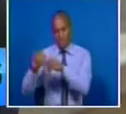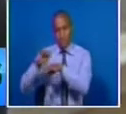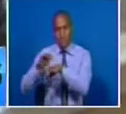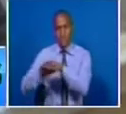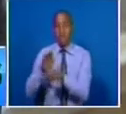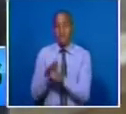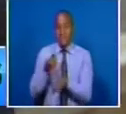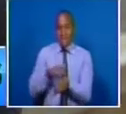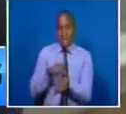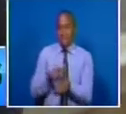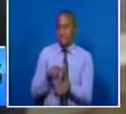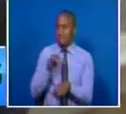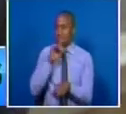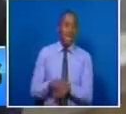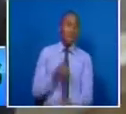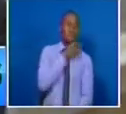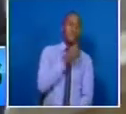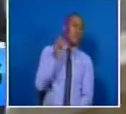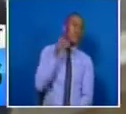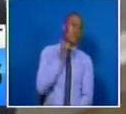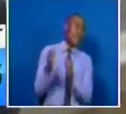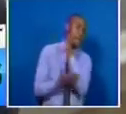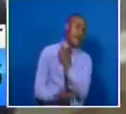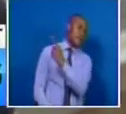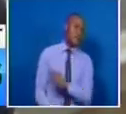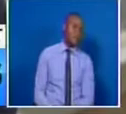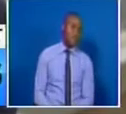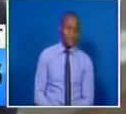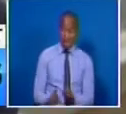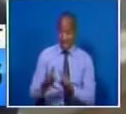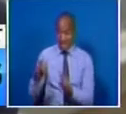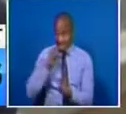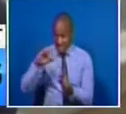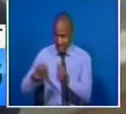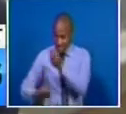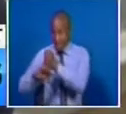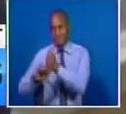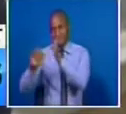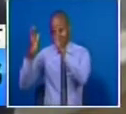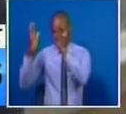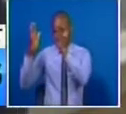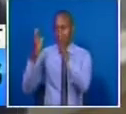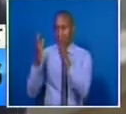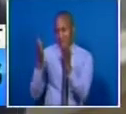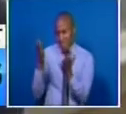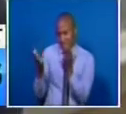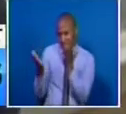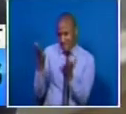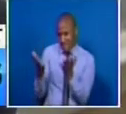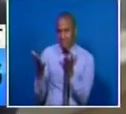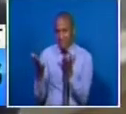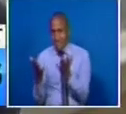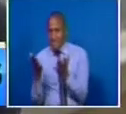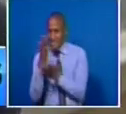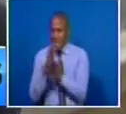the time, most kids are always complaining about their parents. So I think that's a good thing, you know. So maybe it might swing some of the